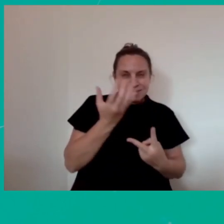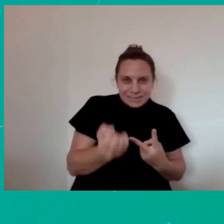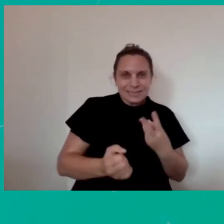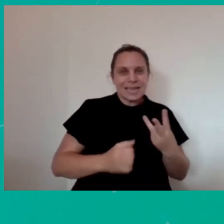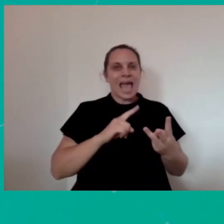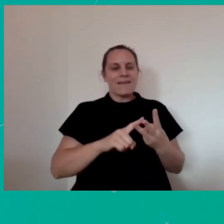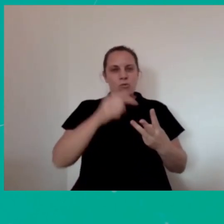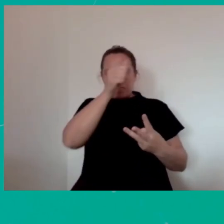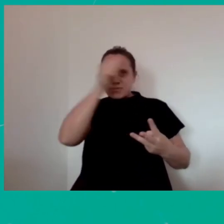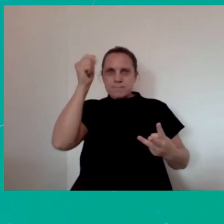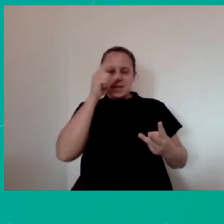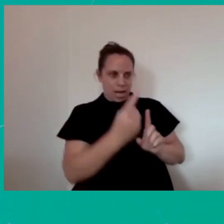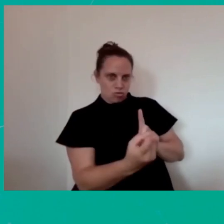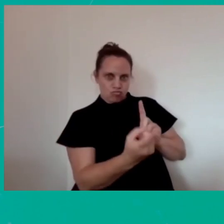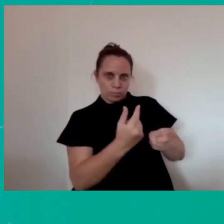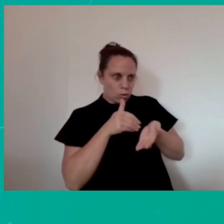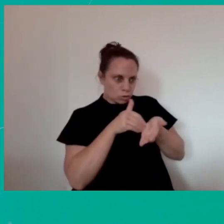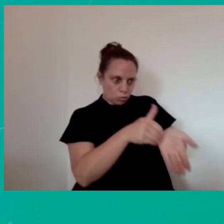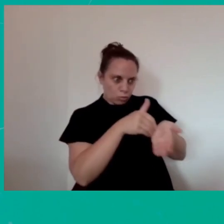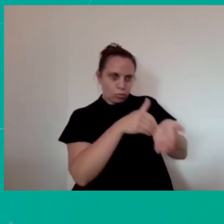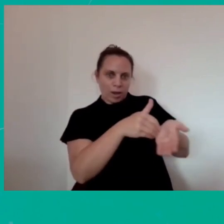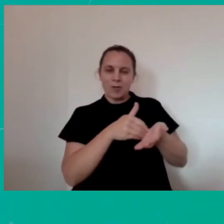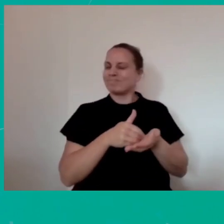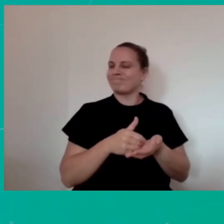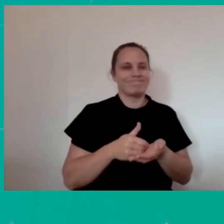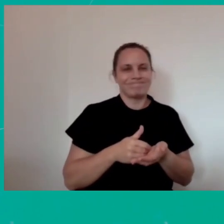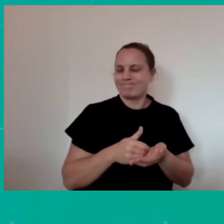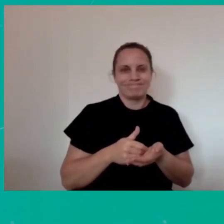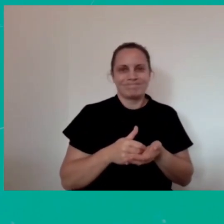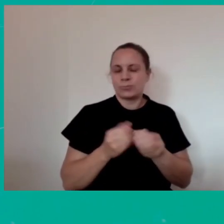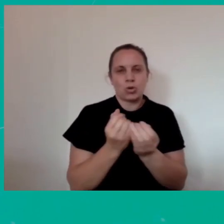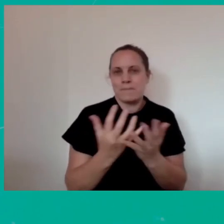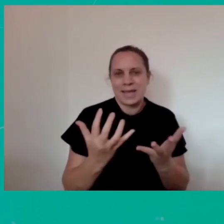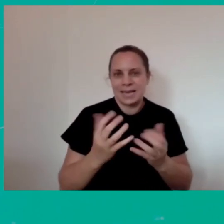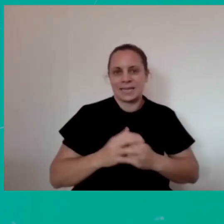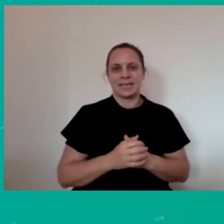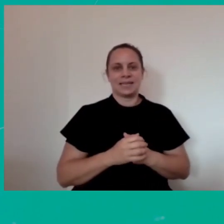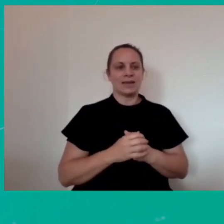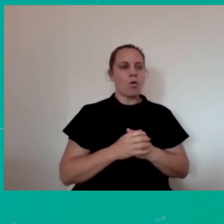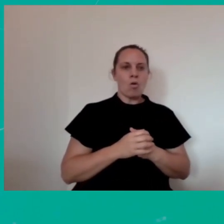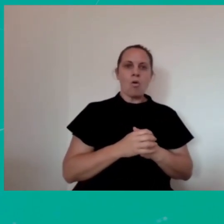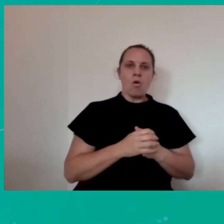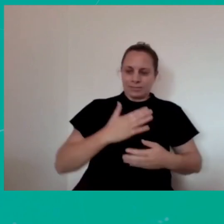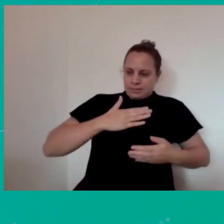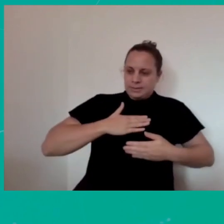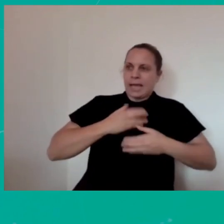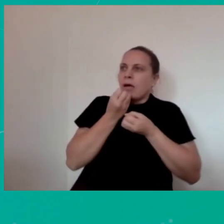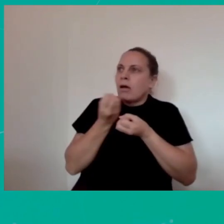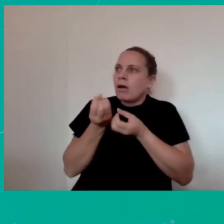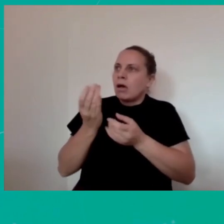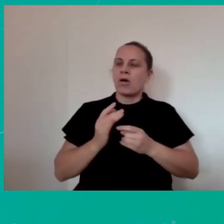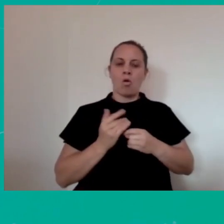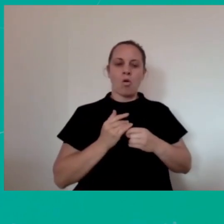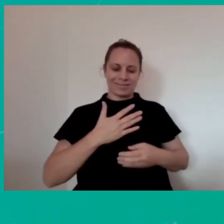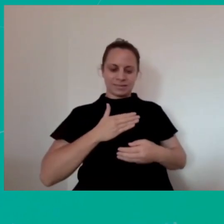to this harm. Having no one safe to disclose to and nowhere safe to go to escape